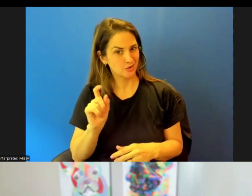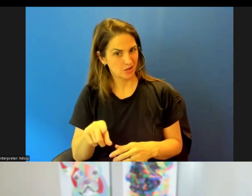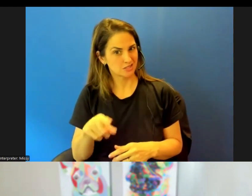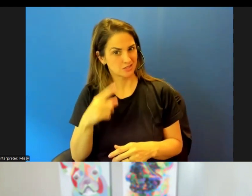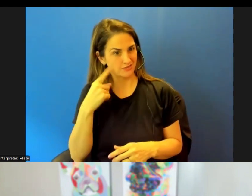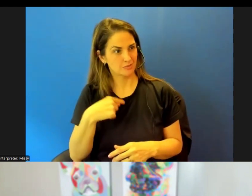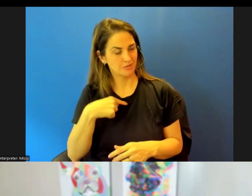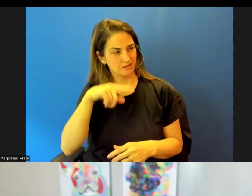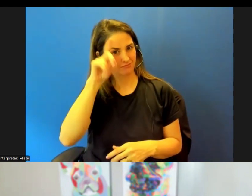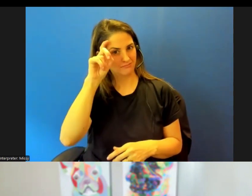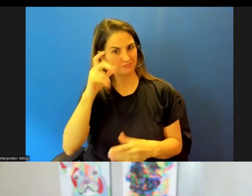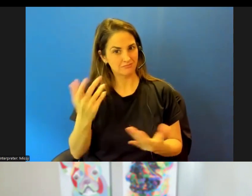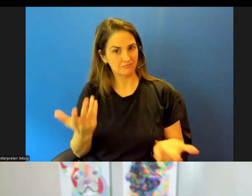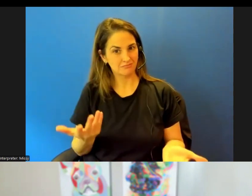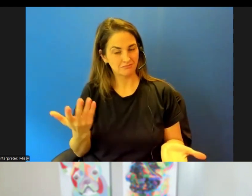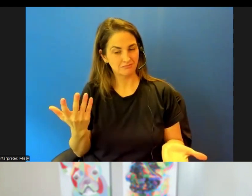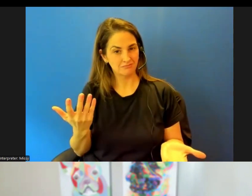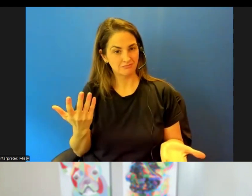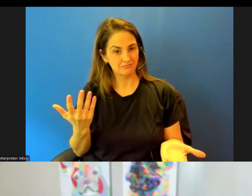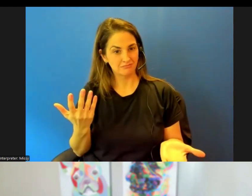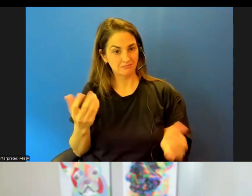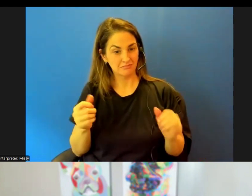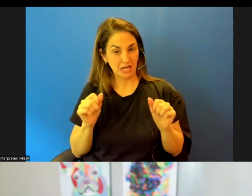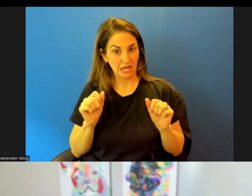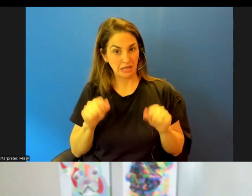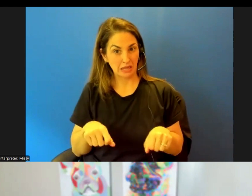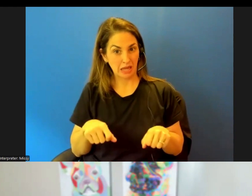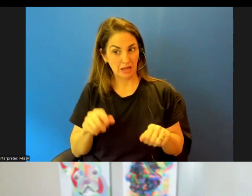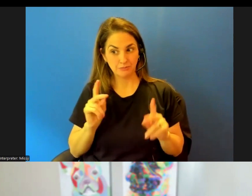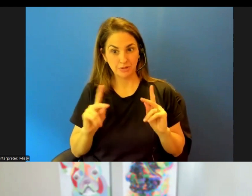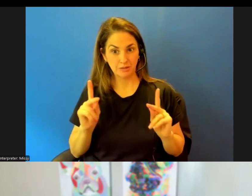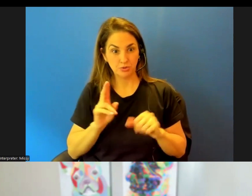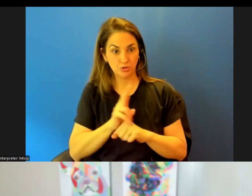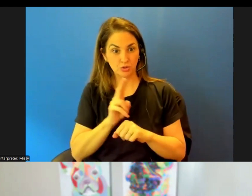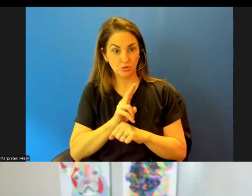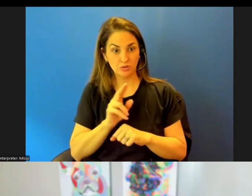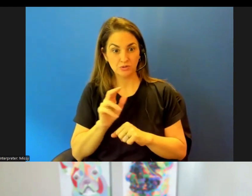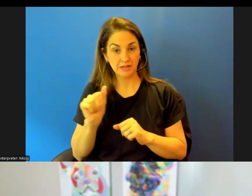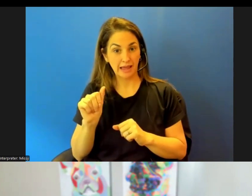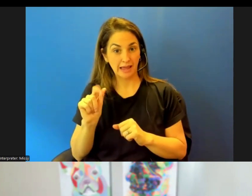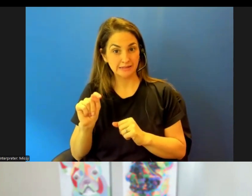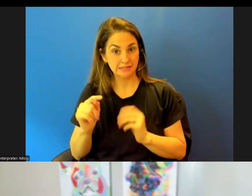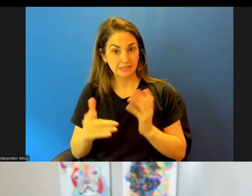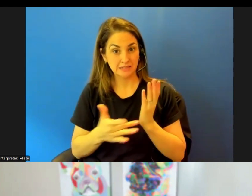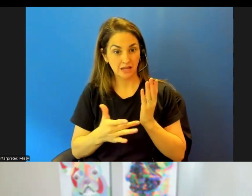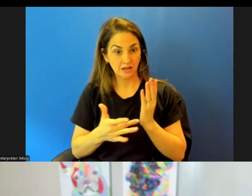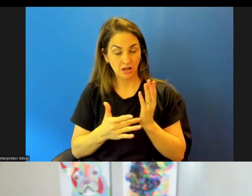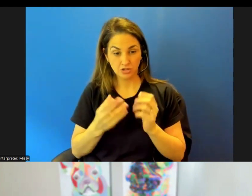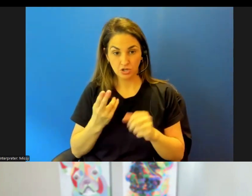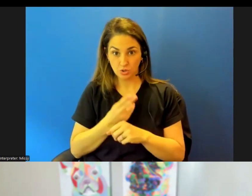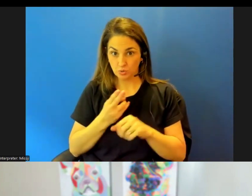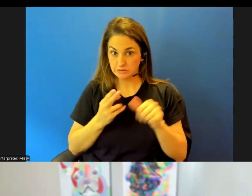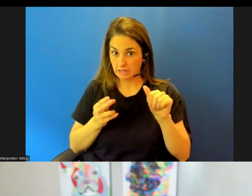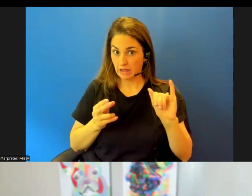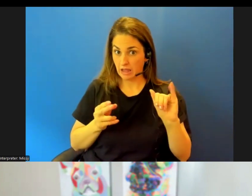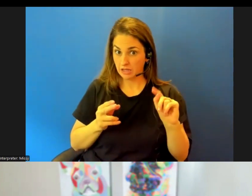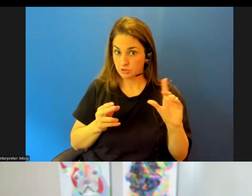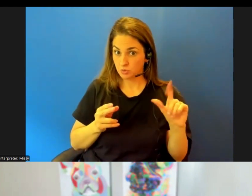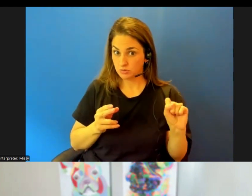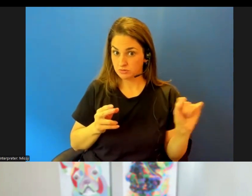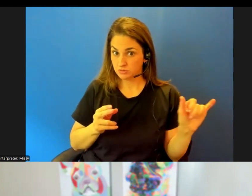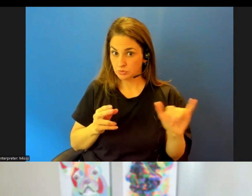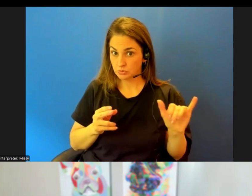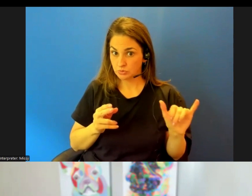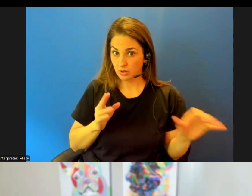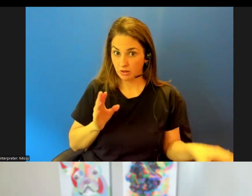too. Um, can people who use assistive technology make use of AI tools